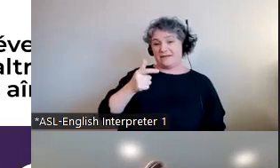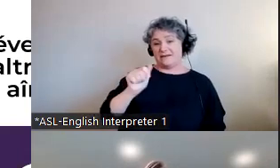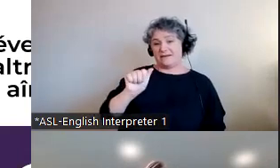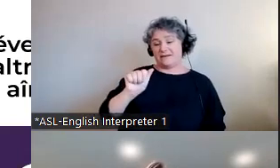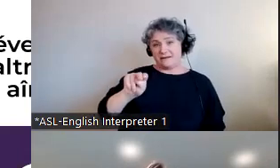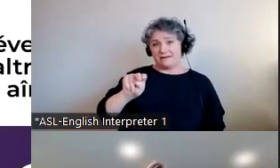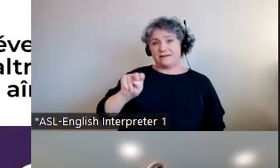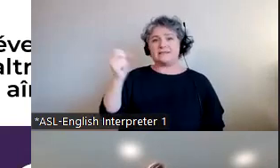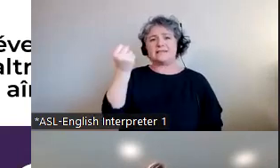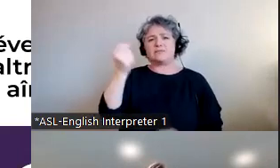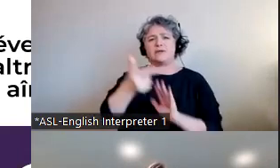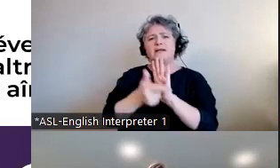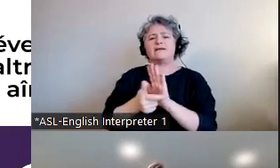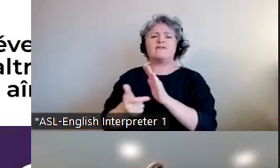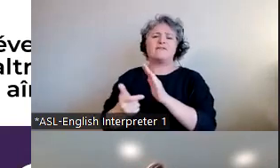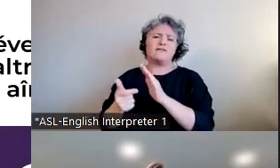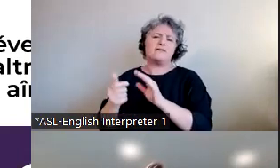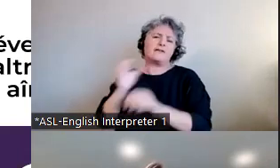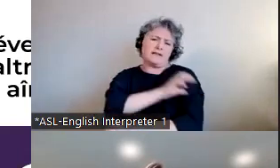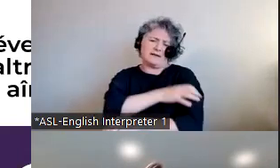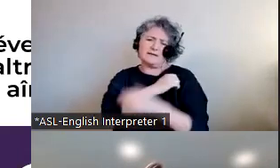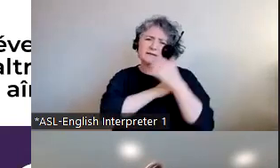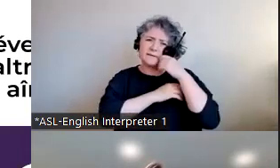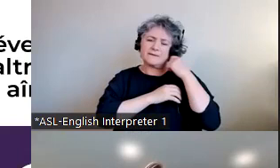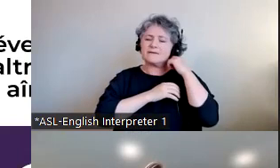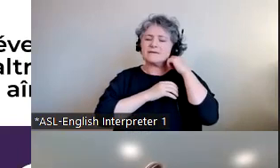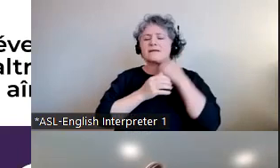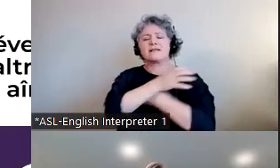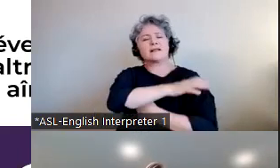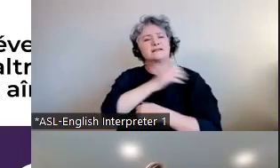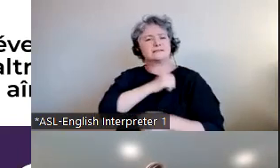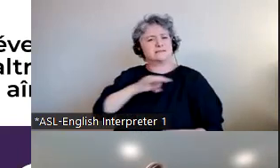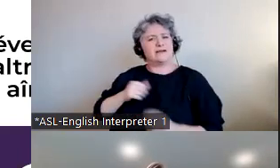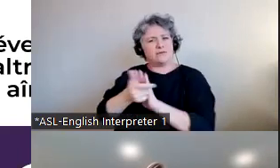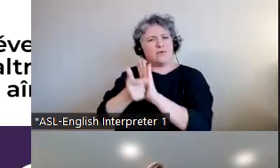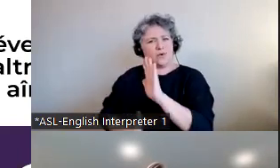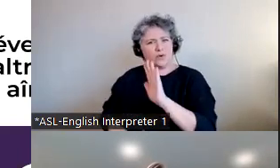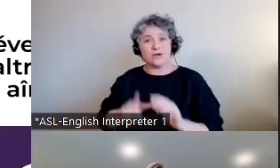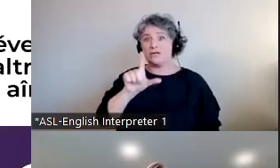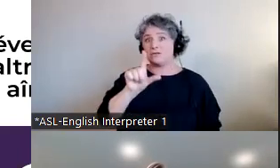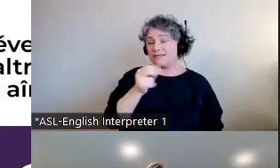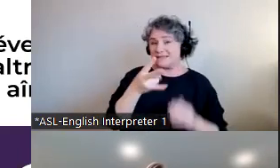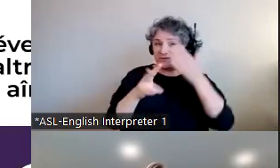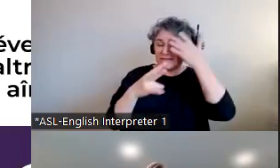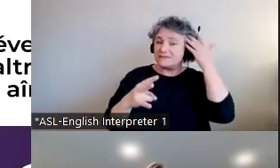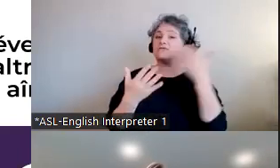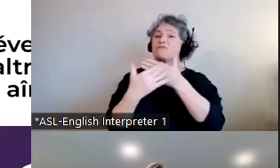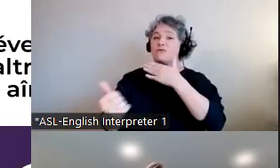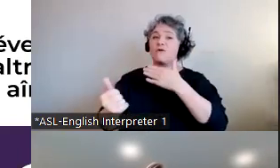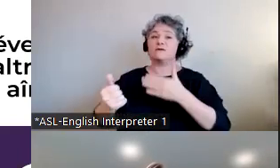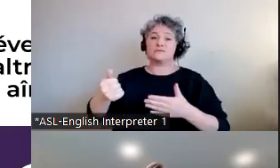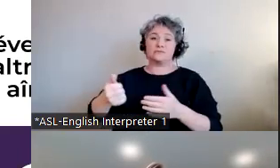She was called to the bar in 2017 and spent 4 years practicing criminal defense, appearing in the Ontario Court